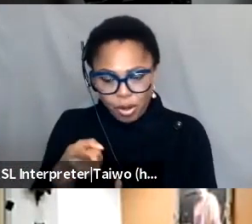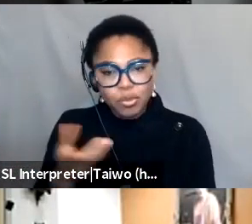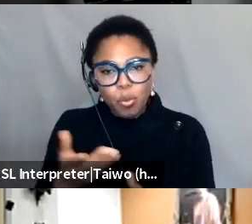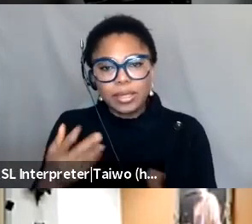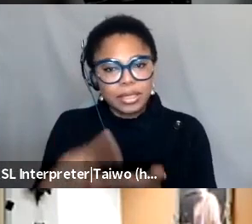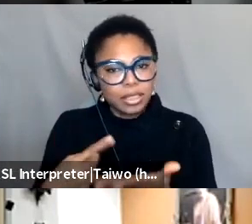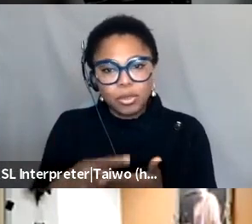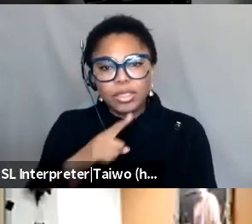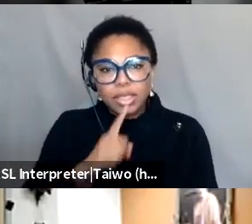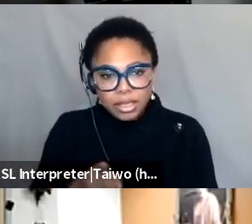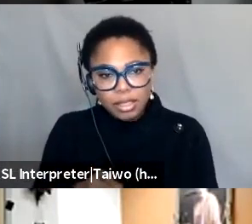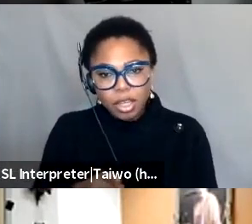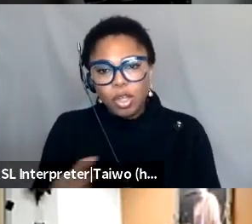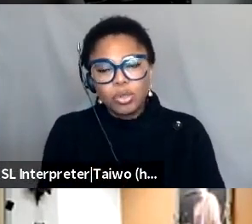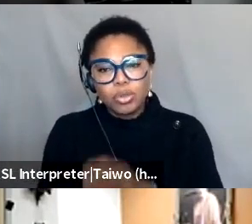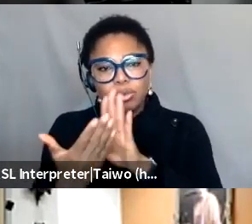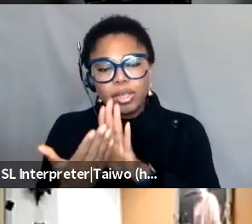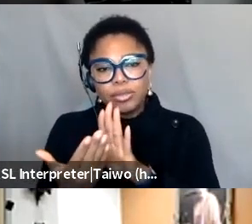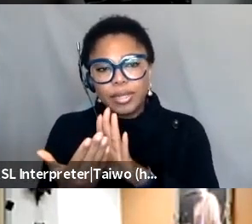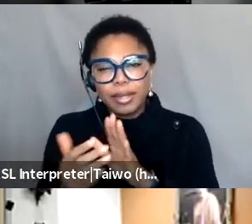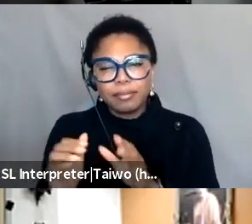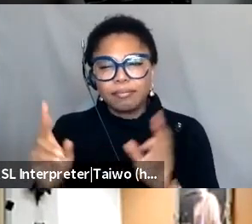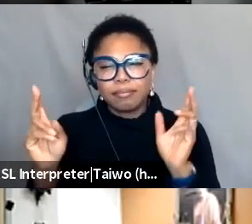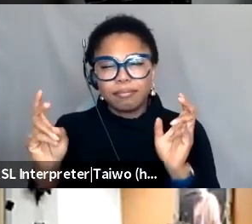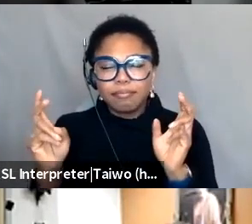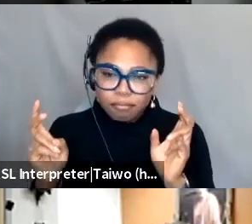discussion is, to address the sort of